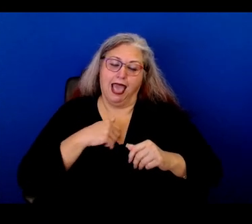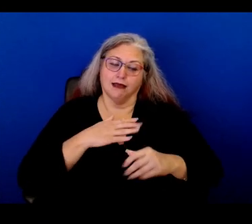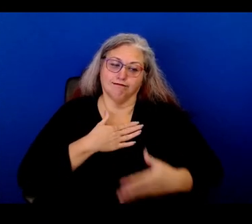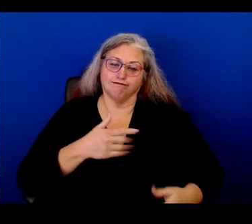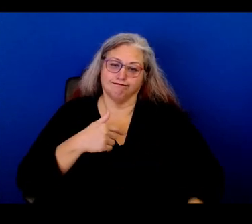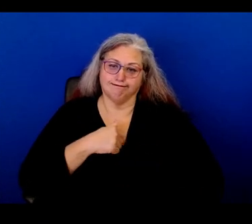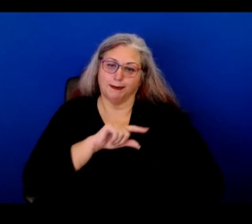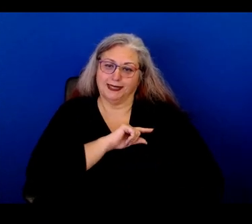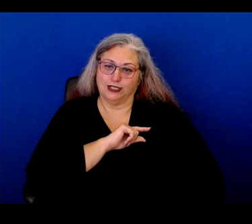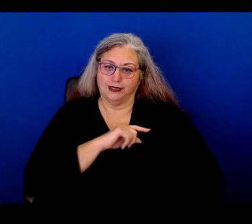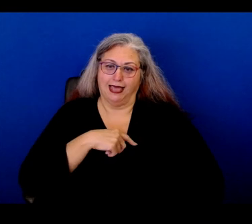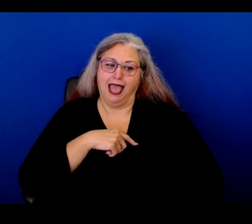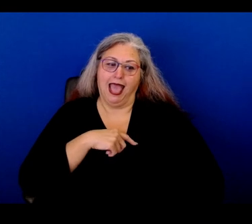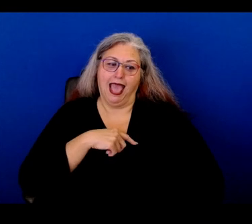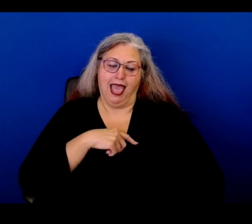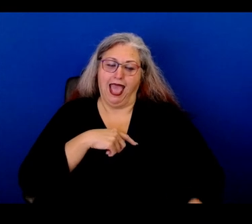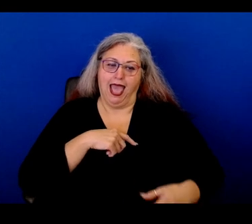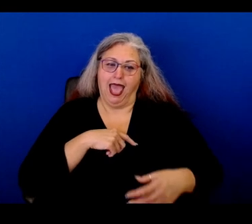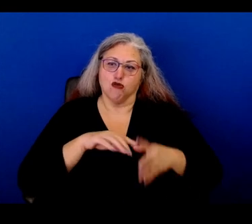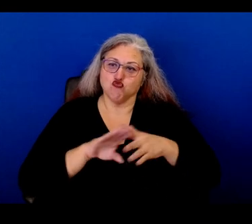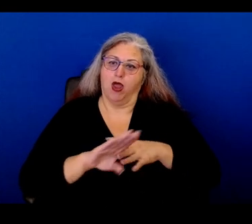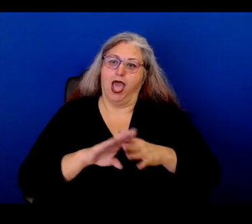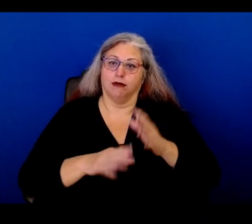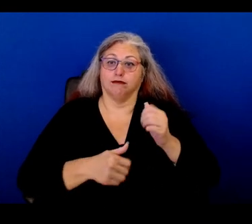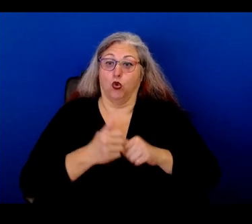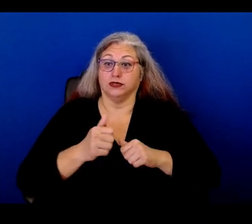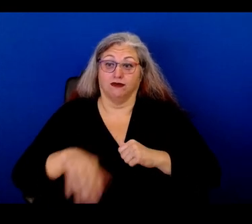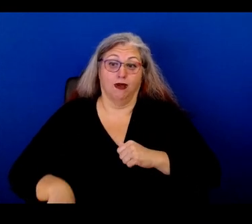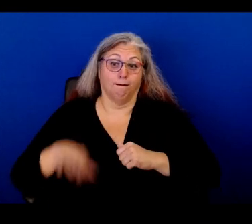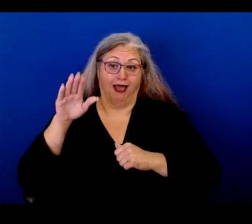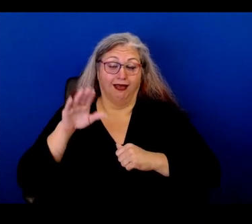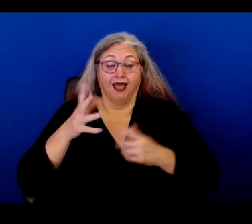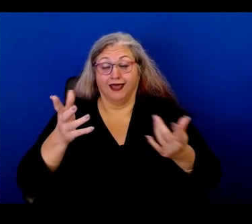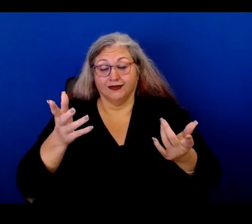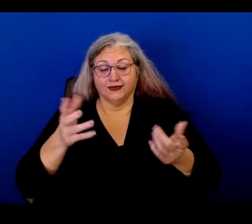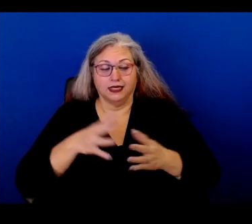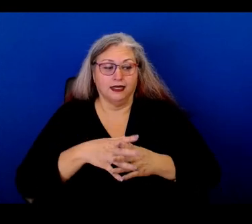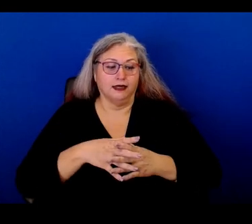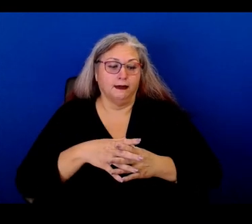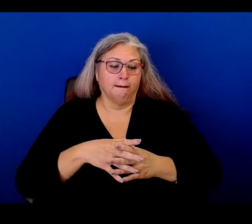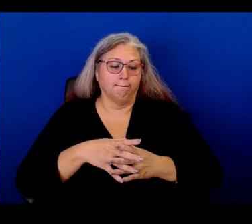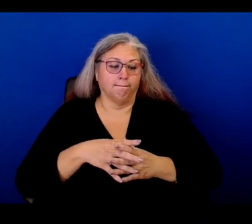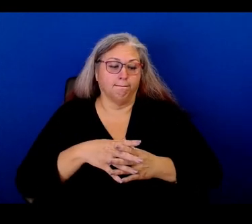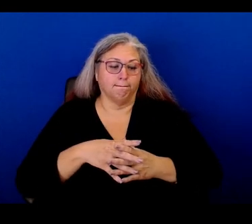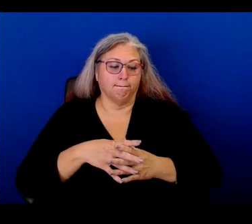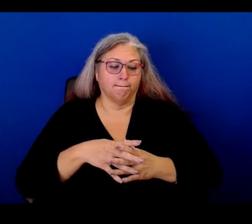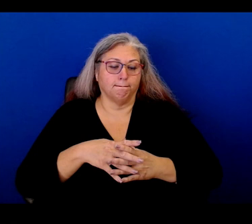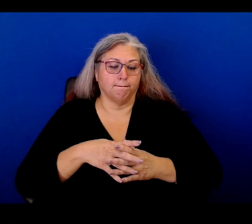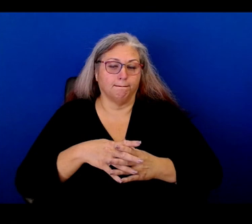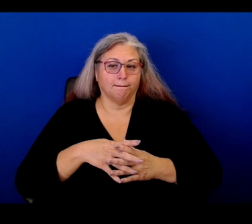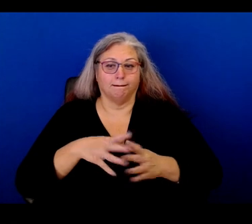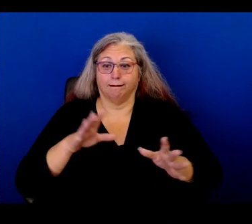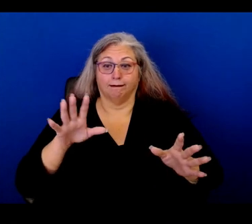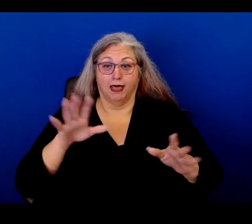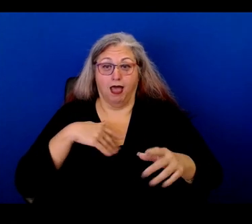most of my life. I ran too. So you know, I completely get